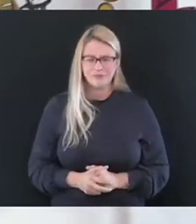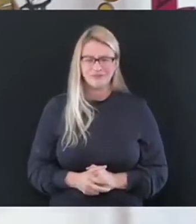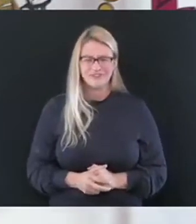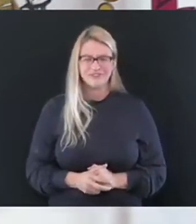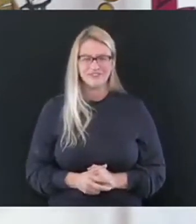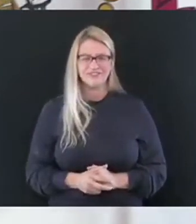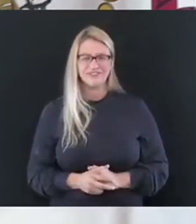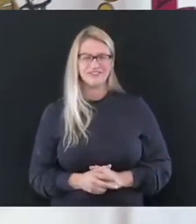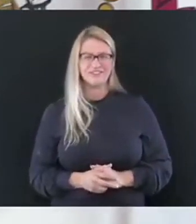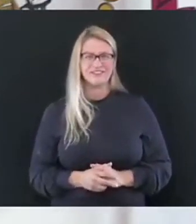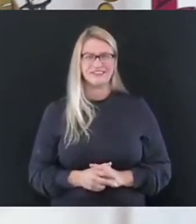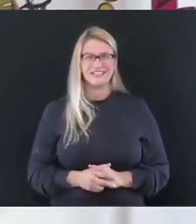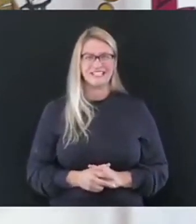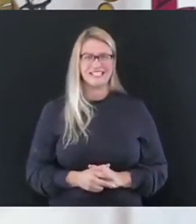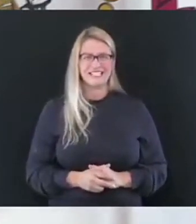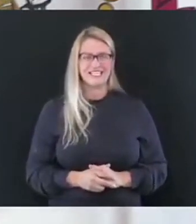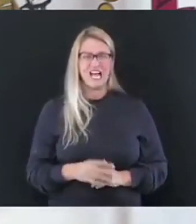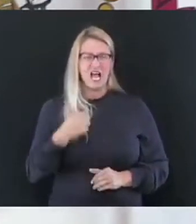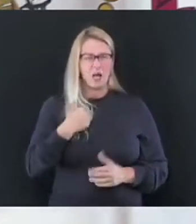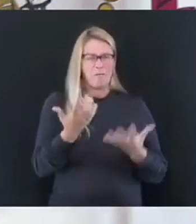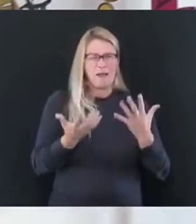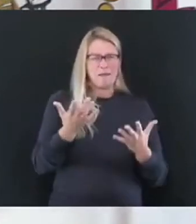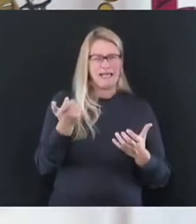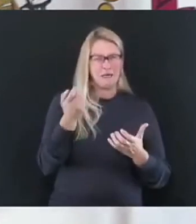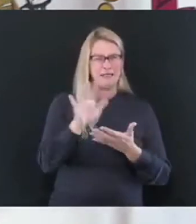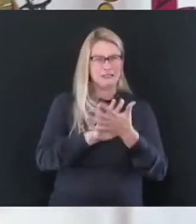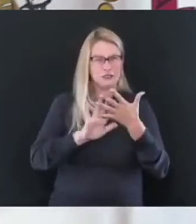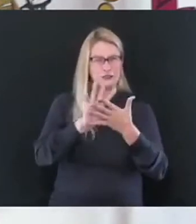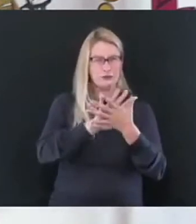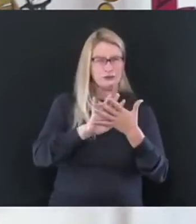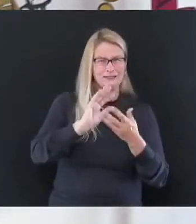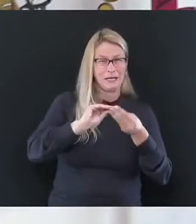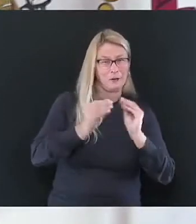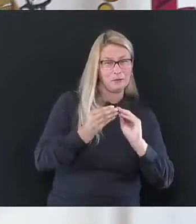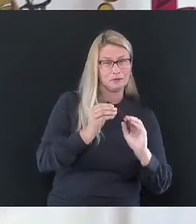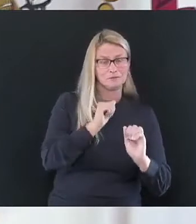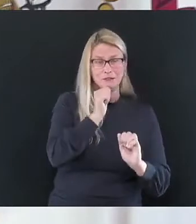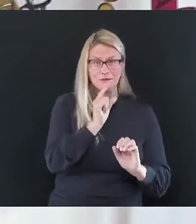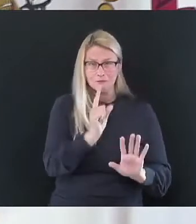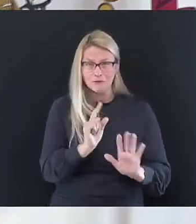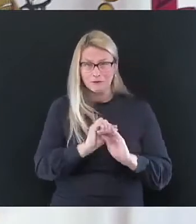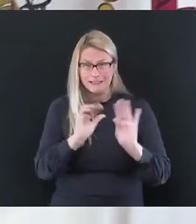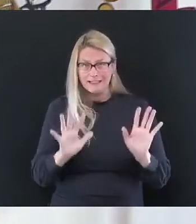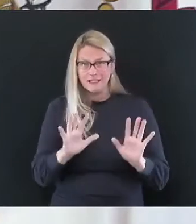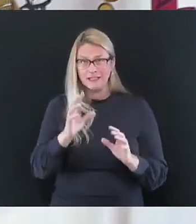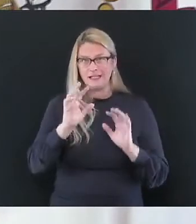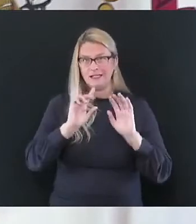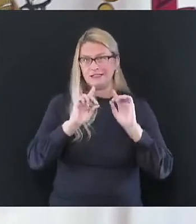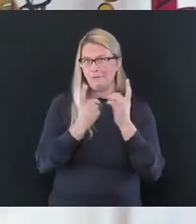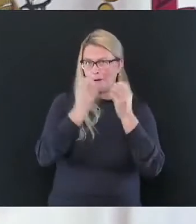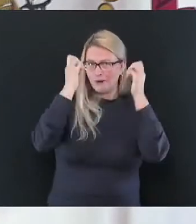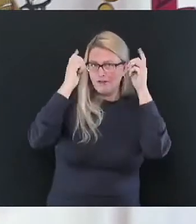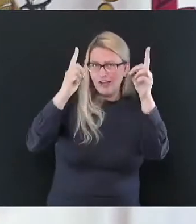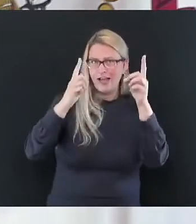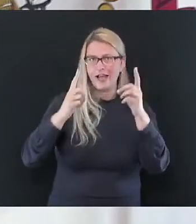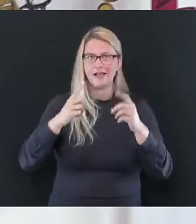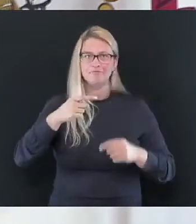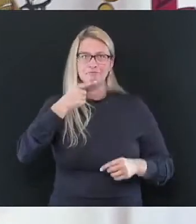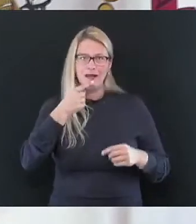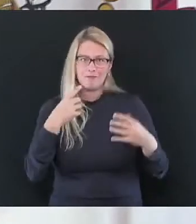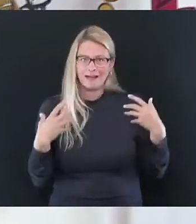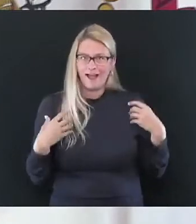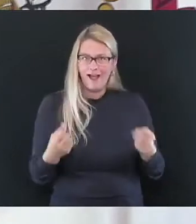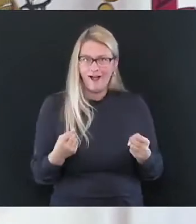or a little wrong here. But the numbers that came to me from the Department of Ed and Public Health in